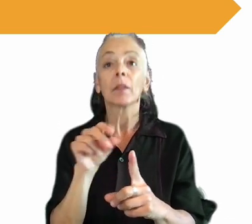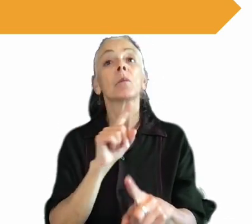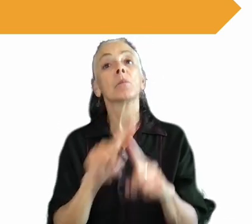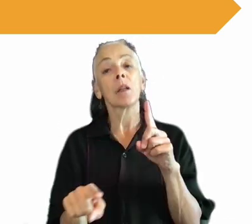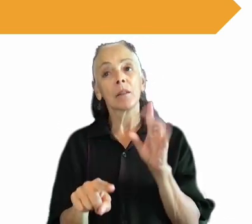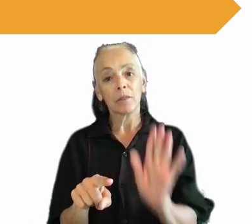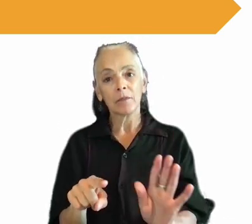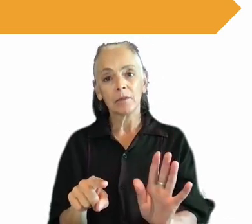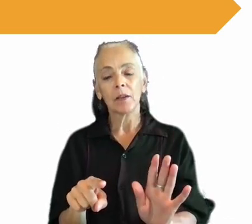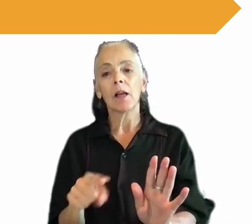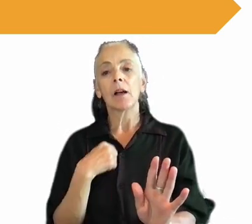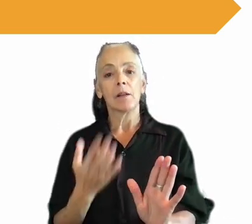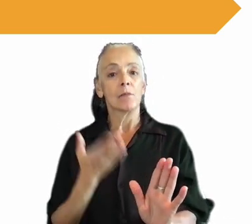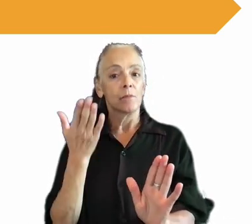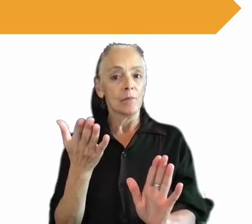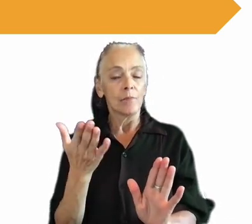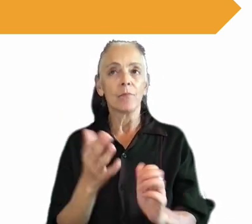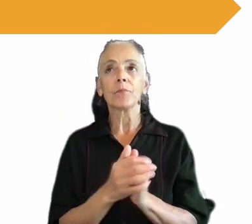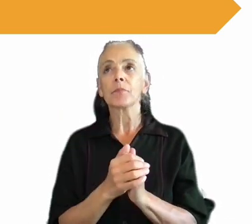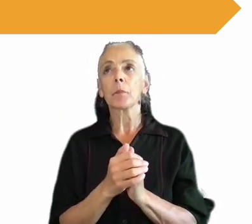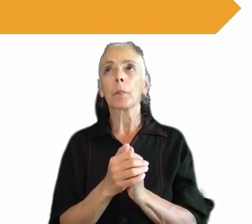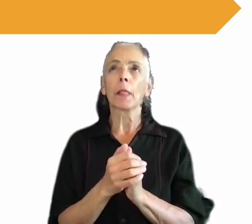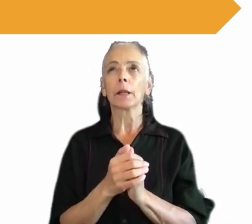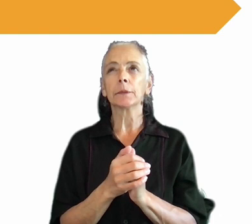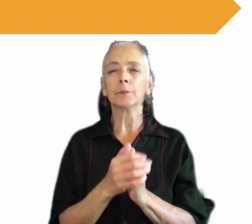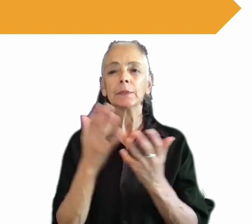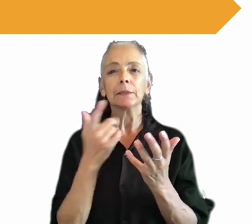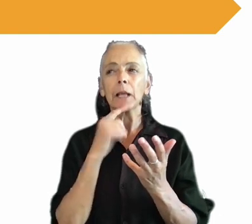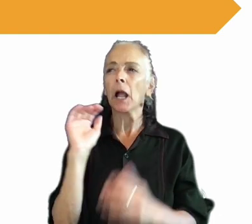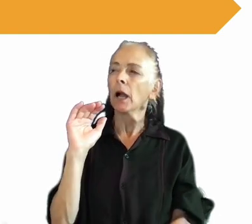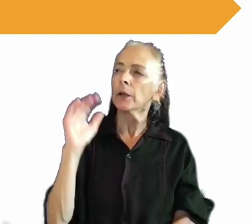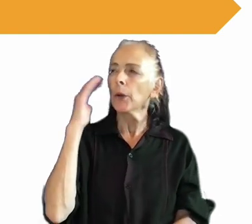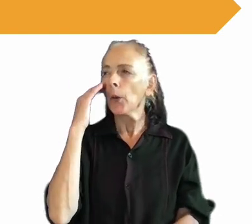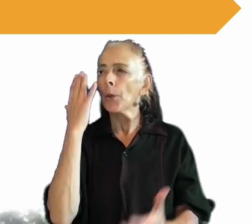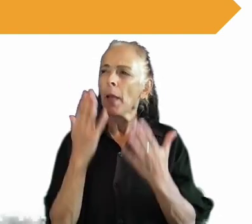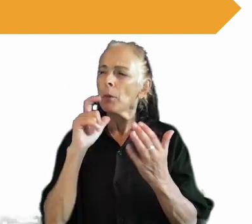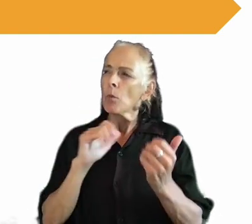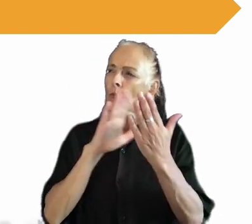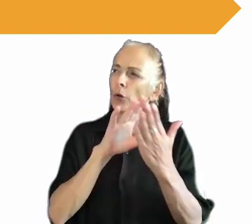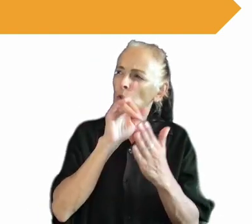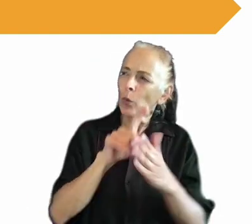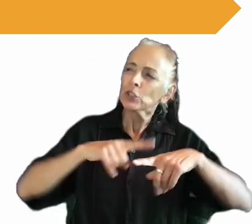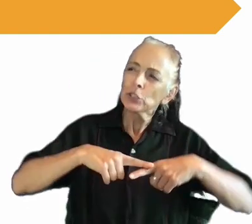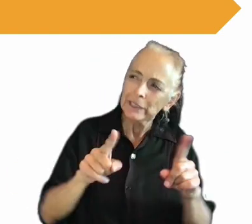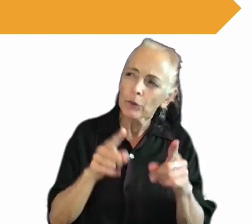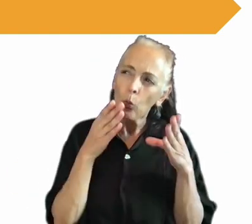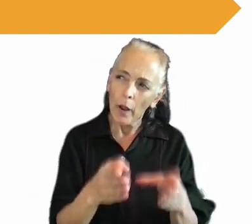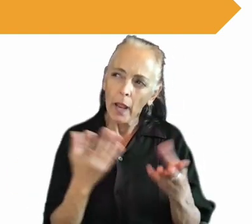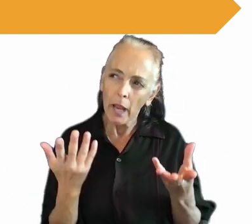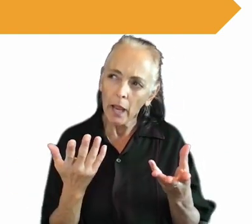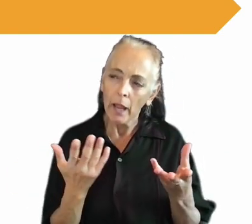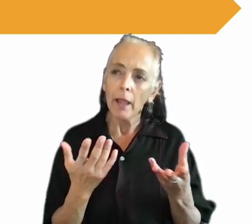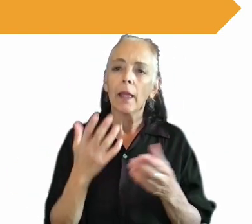rather i'd recommend just like making rec i'd recommend saying hey like might we approach this question in a different way you